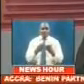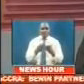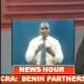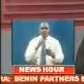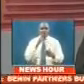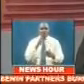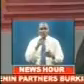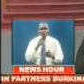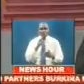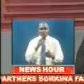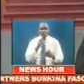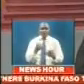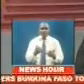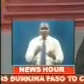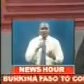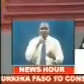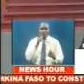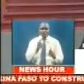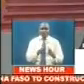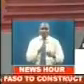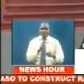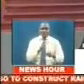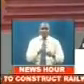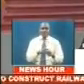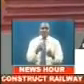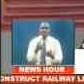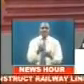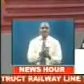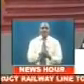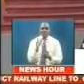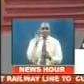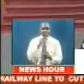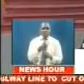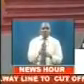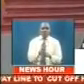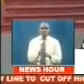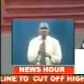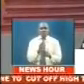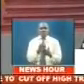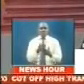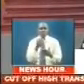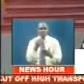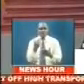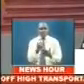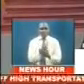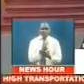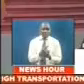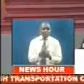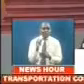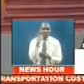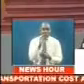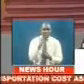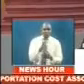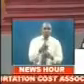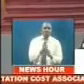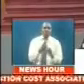indeed, we this is not the first time we're going to the IMF. Ghana remains members of the IMF. We have been with the fund